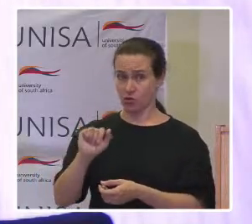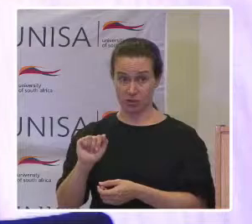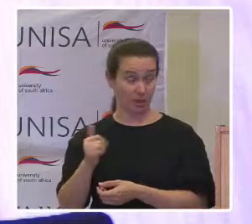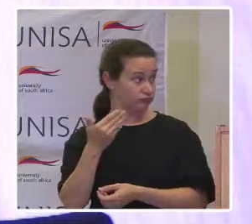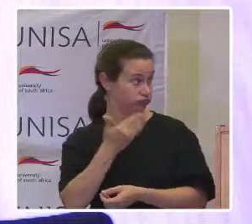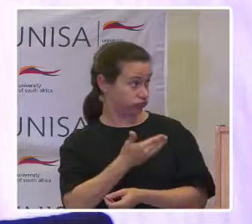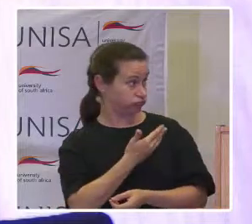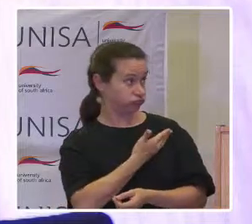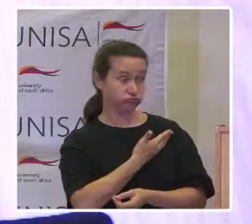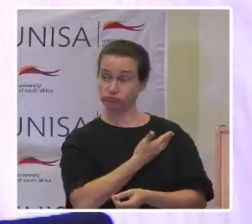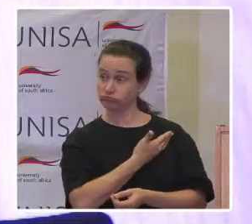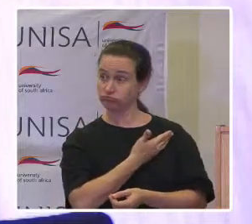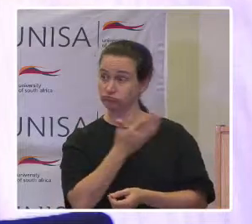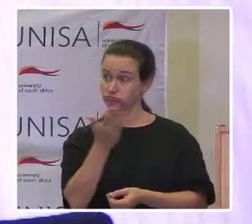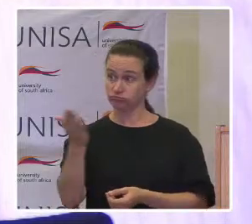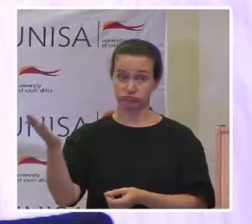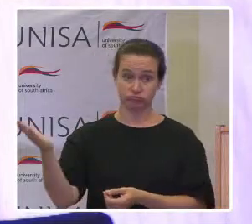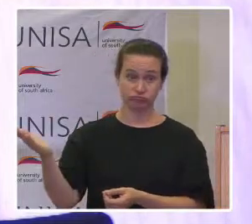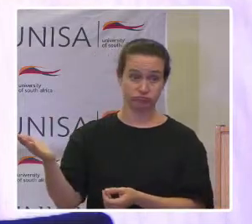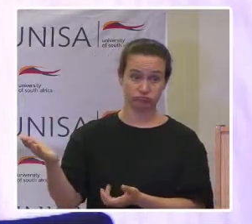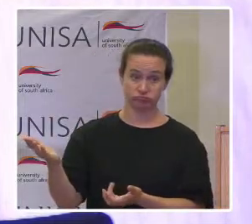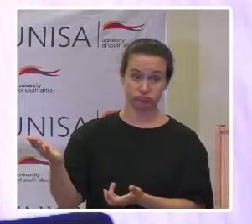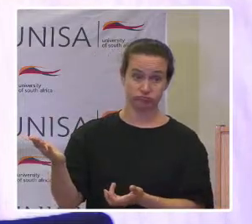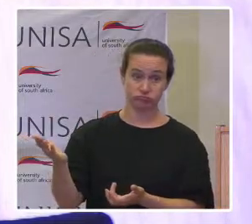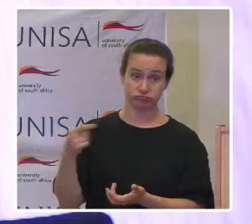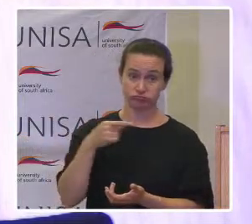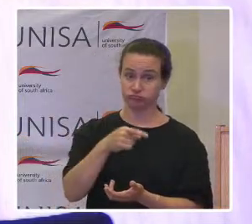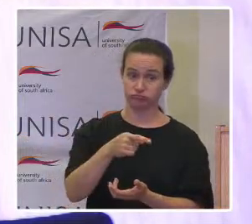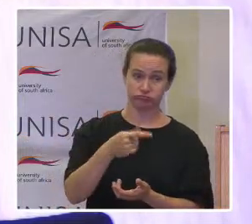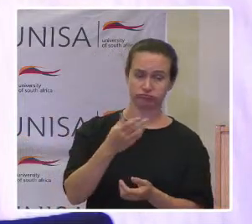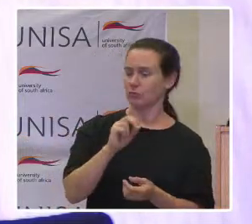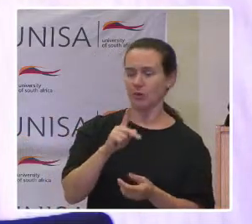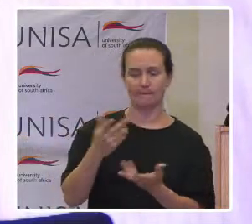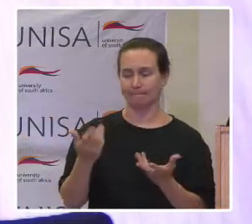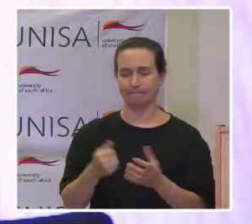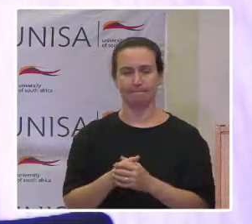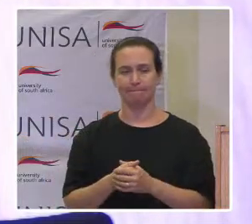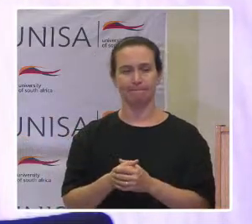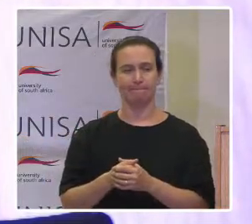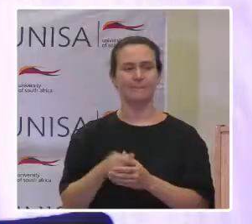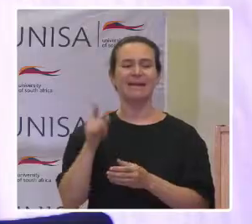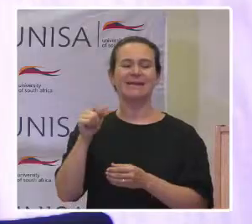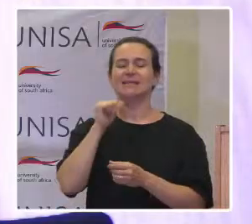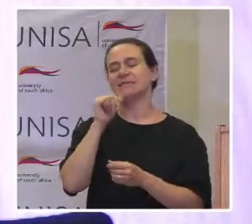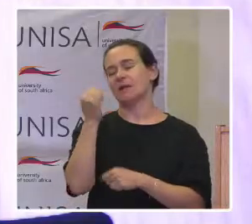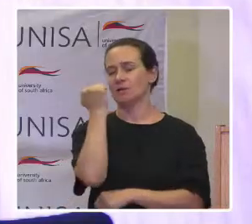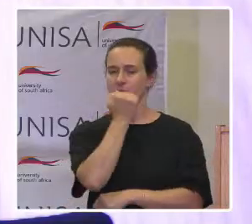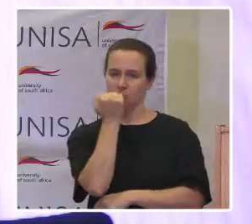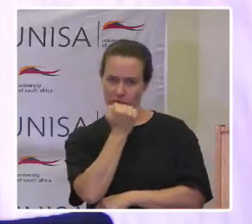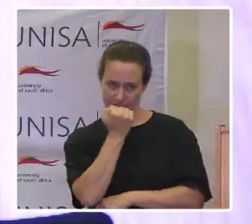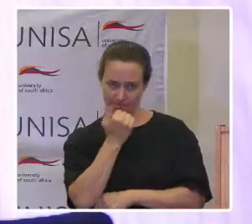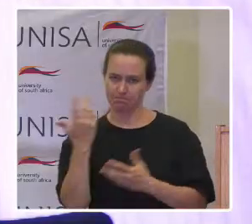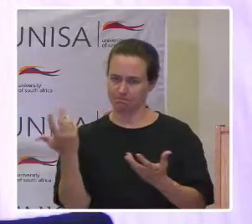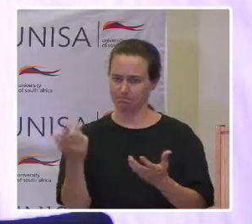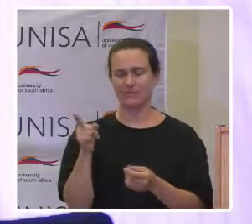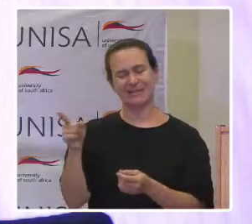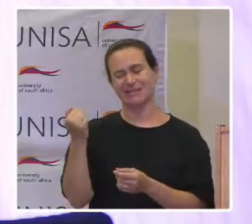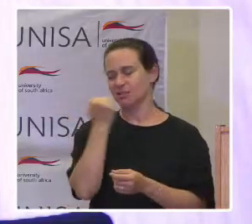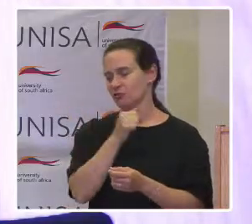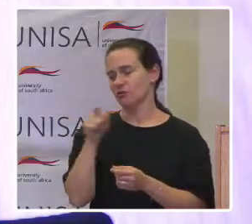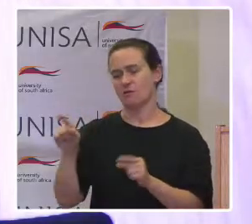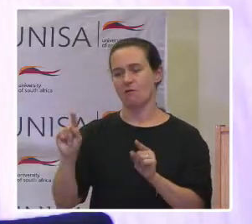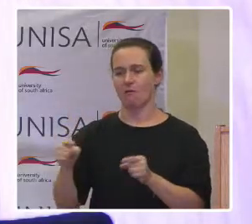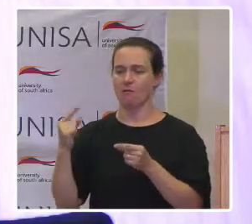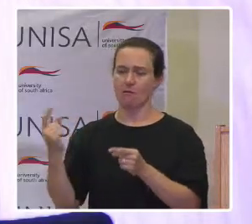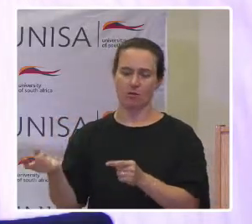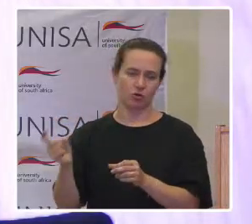now. Do we have Mr. Koza on? Okay. He has sent an apology. Sorry,